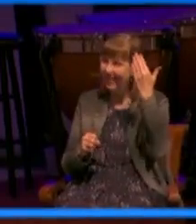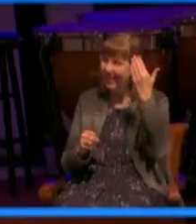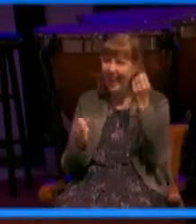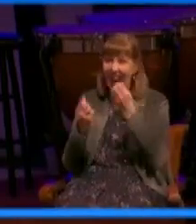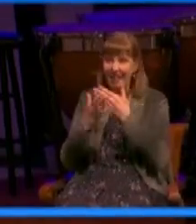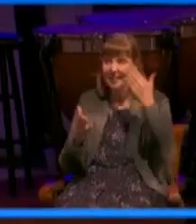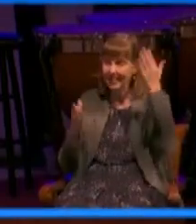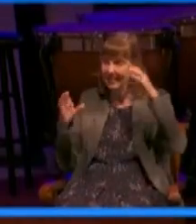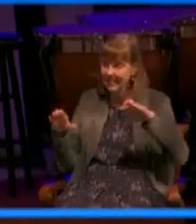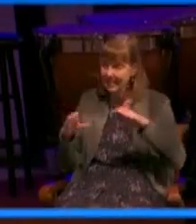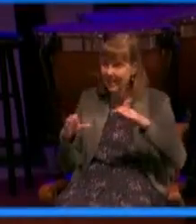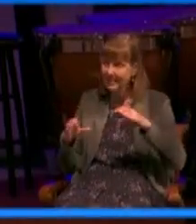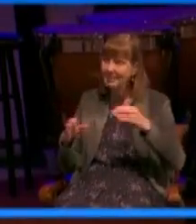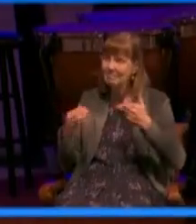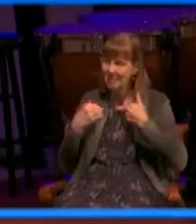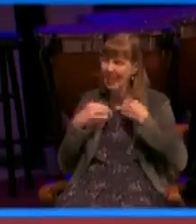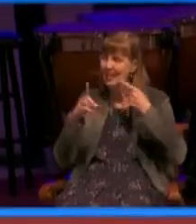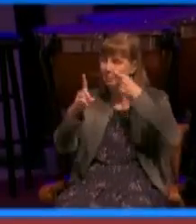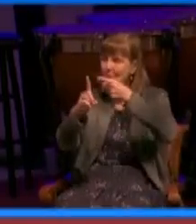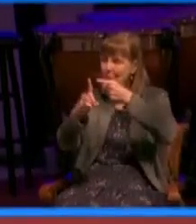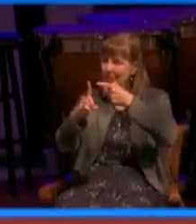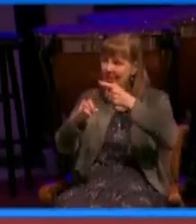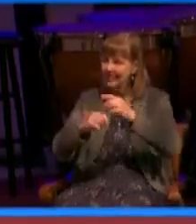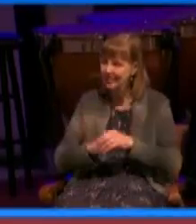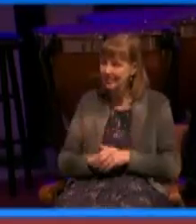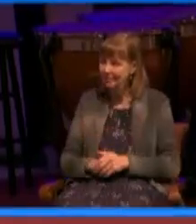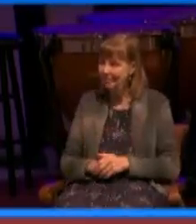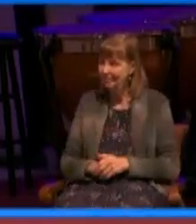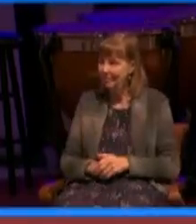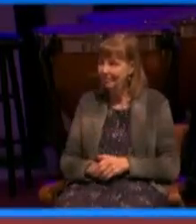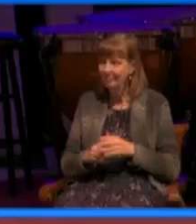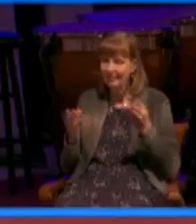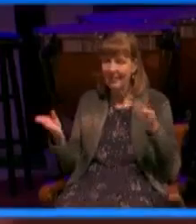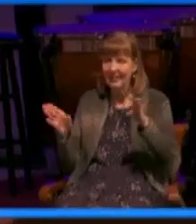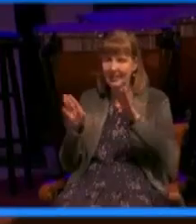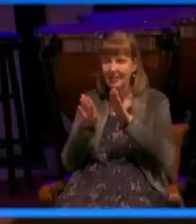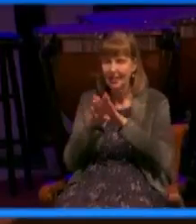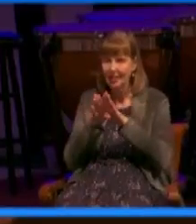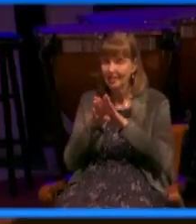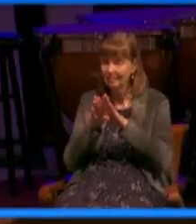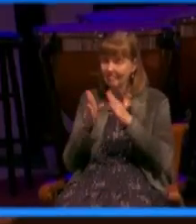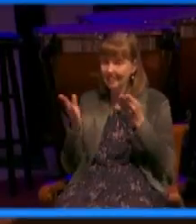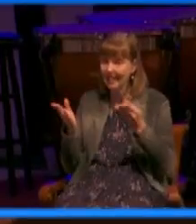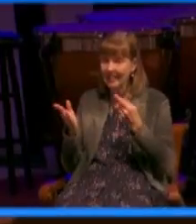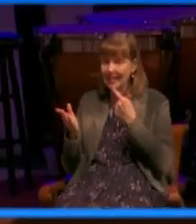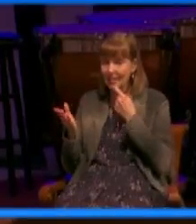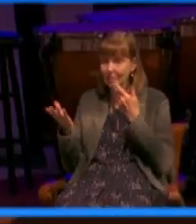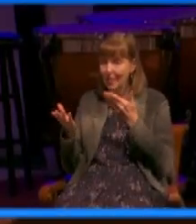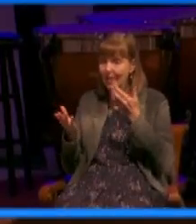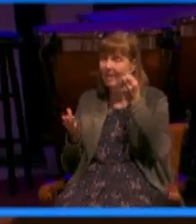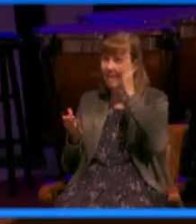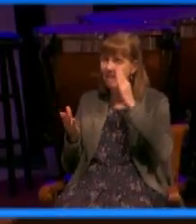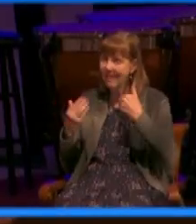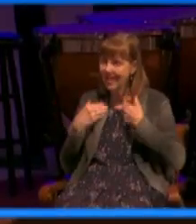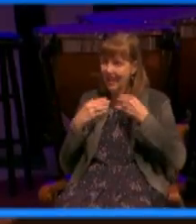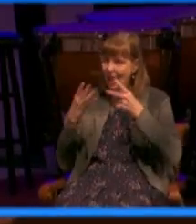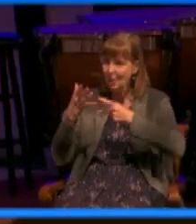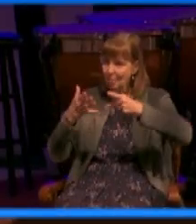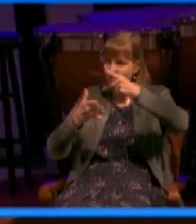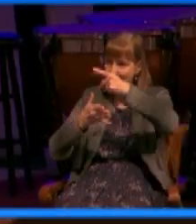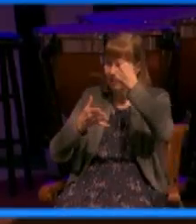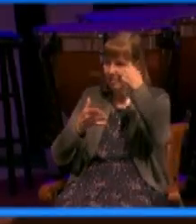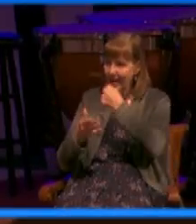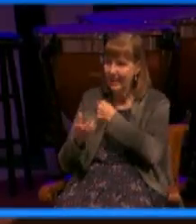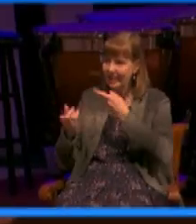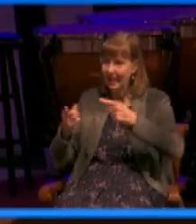close with this last and final thought. And that's simply this. God has the priorities for us when we respond to his